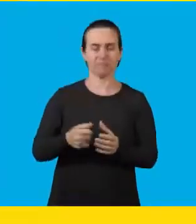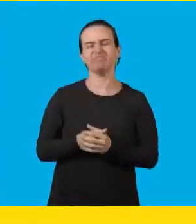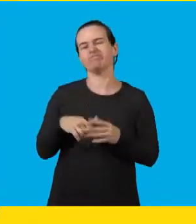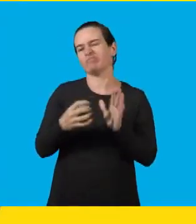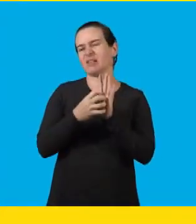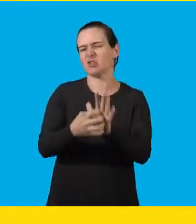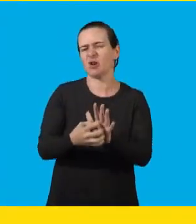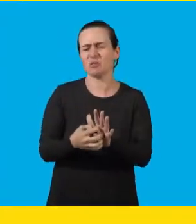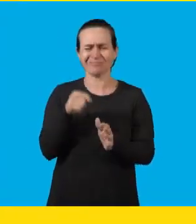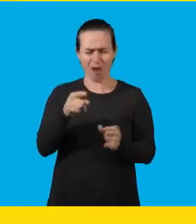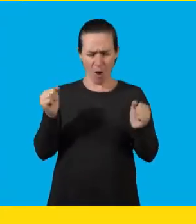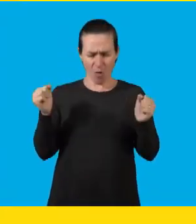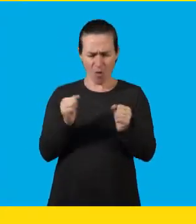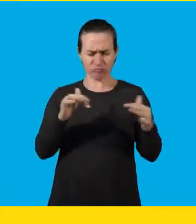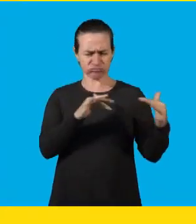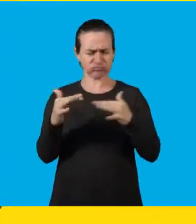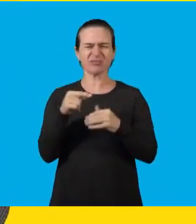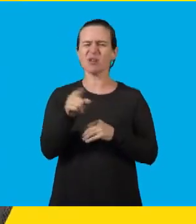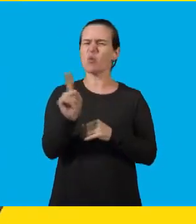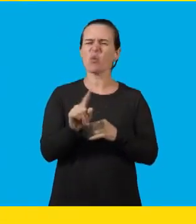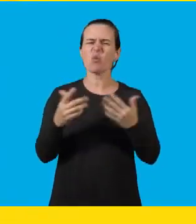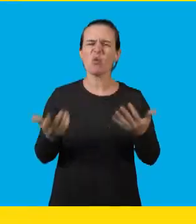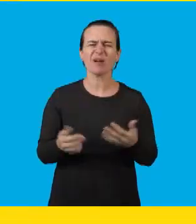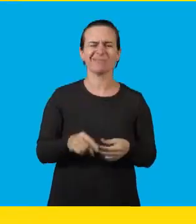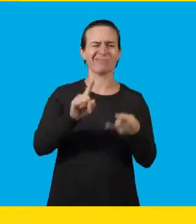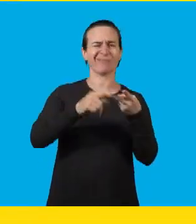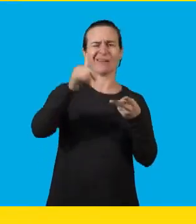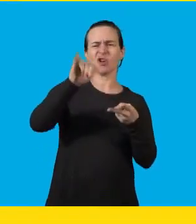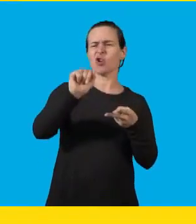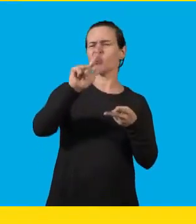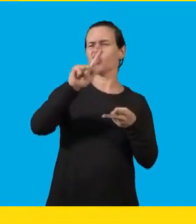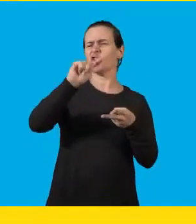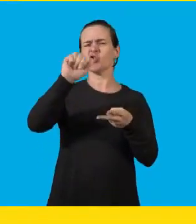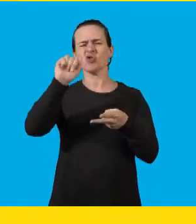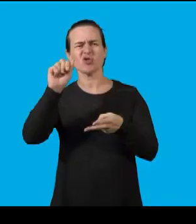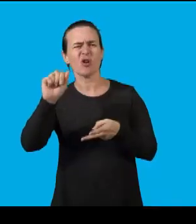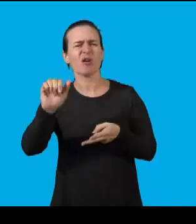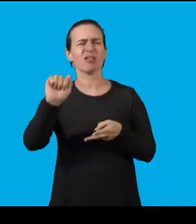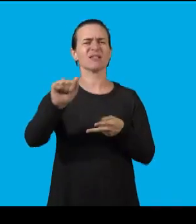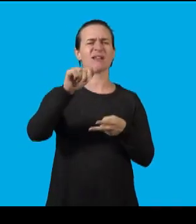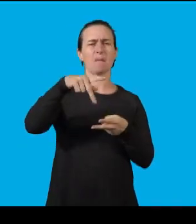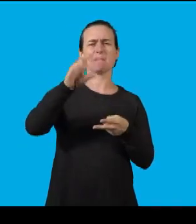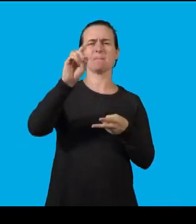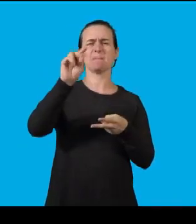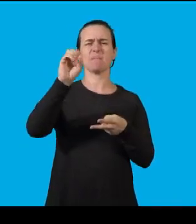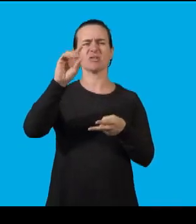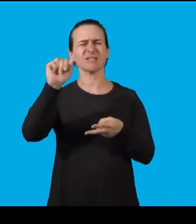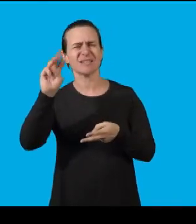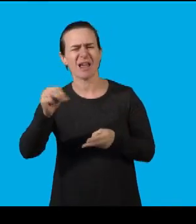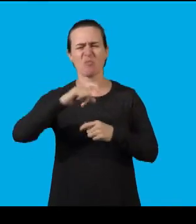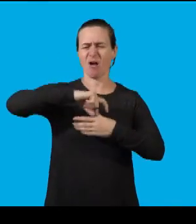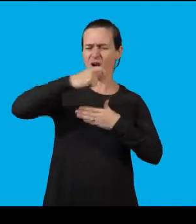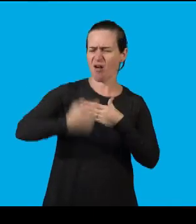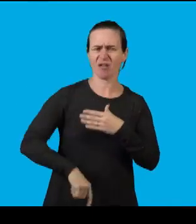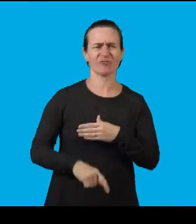know. Things like, what was the Cold War? What was the Yalta and Potsdam conferences? The concept of Iron